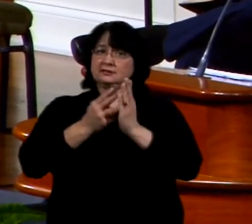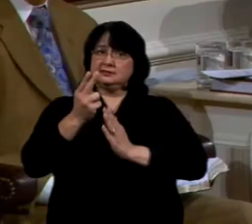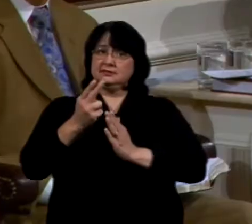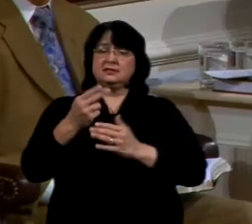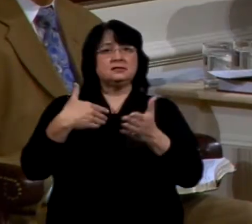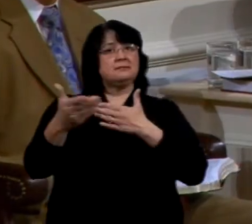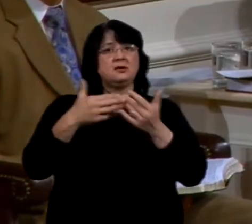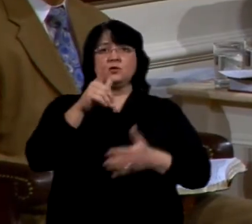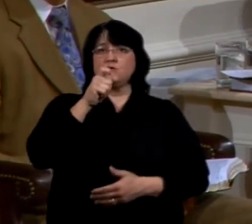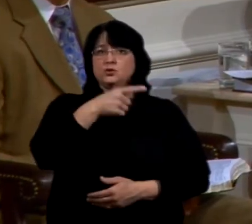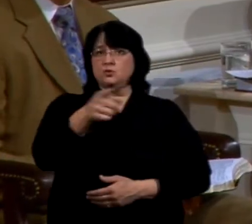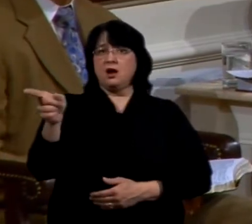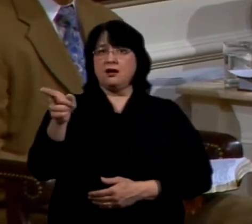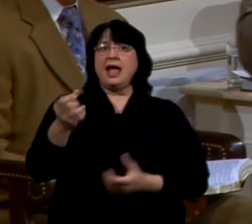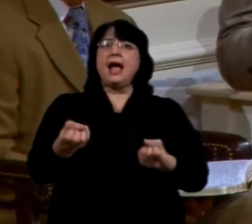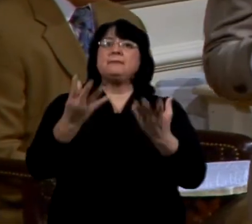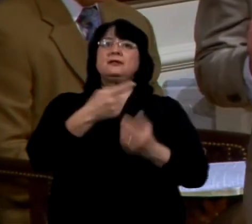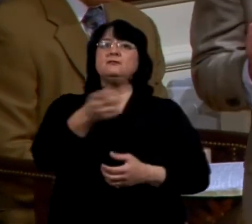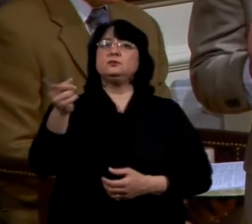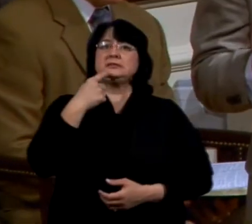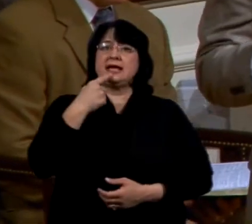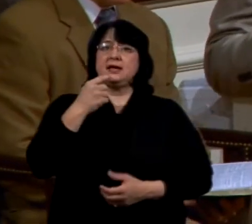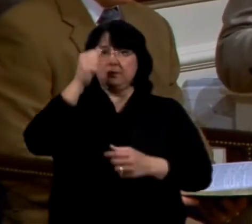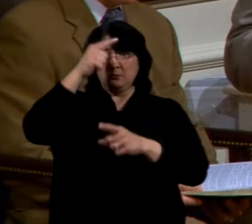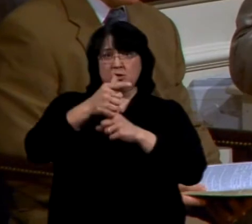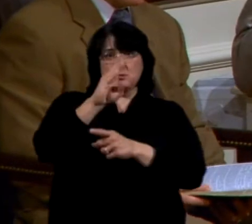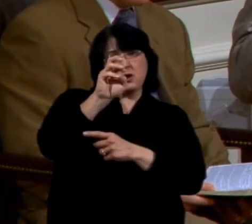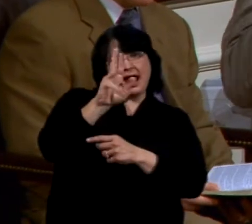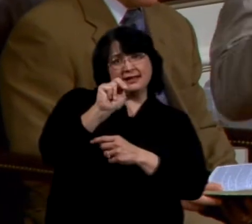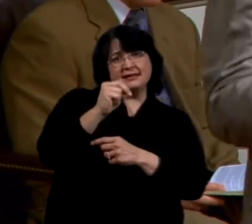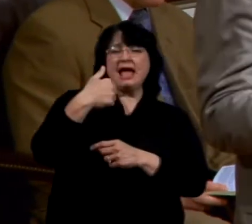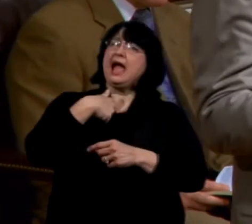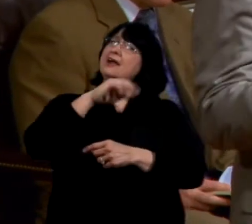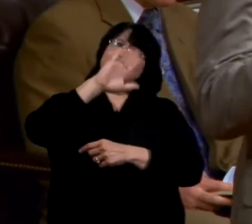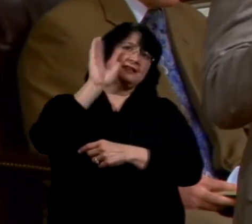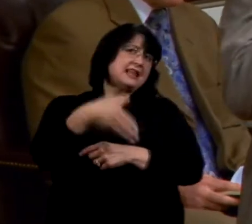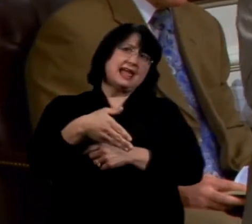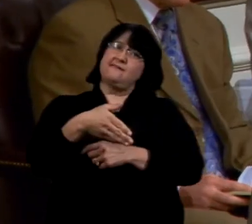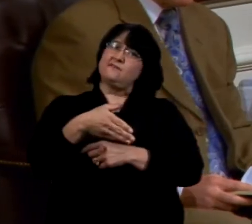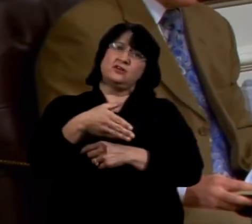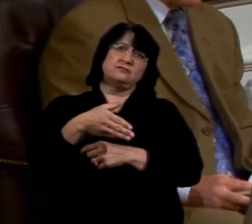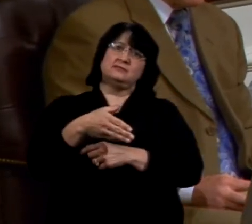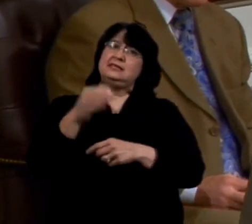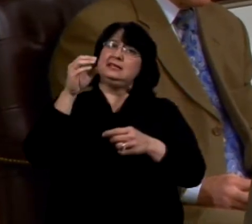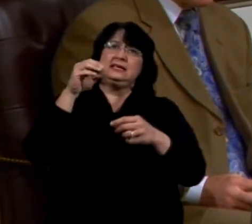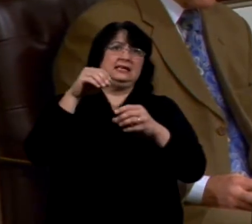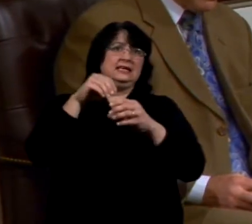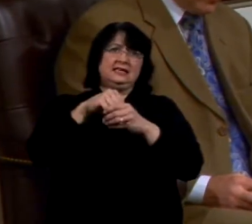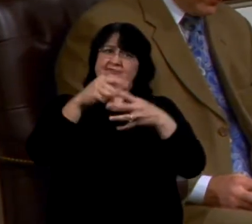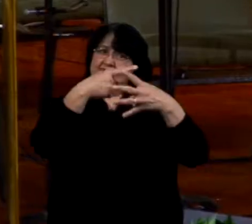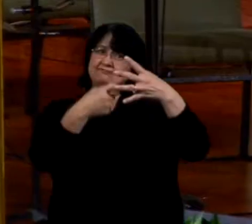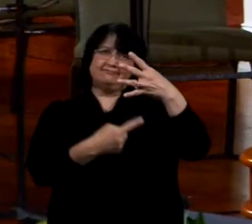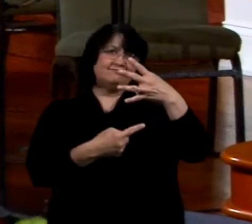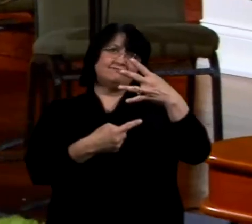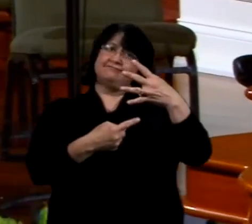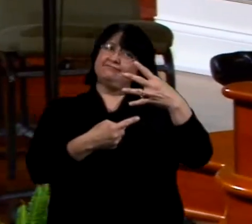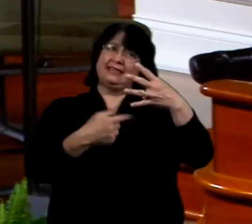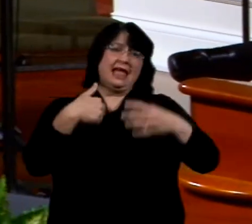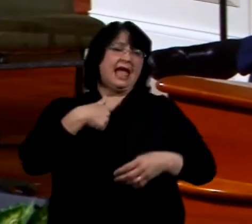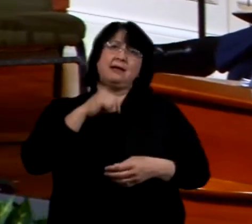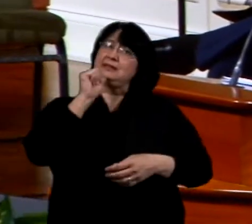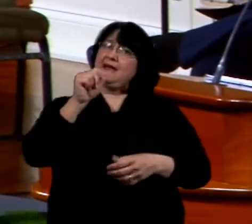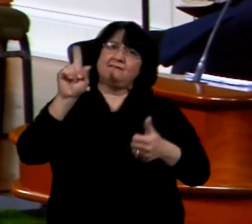matter who you are tonight, how many would say, Brother Bryan, I have never, according to your definition, I am not